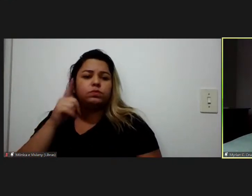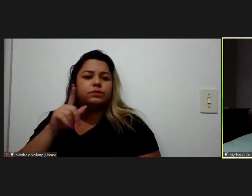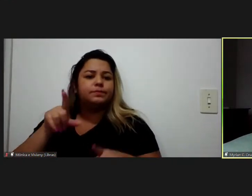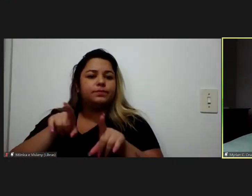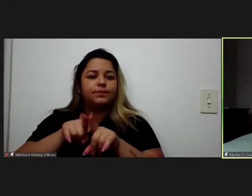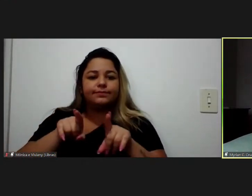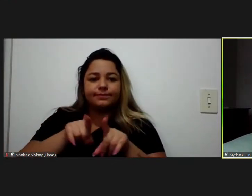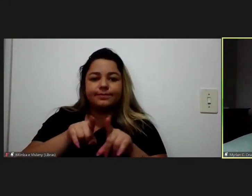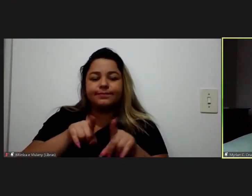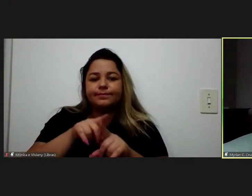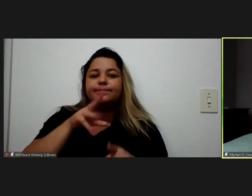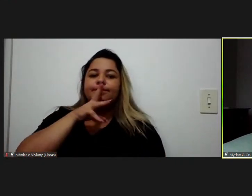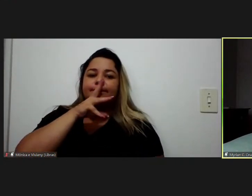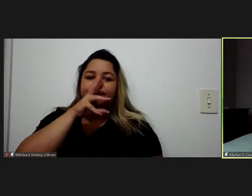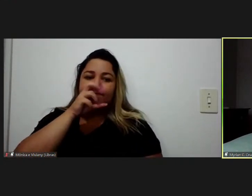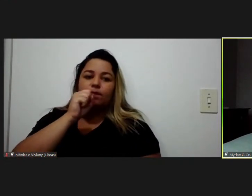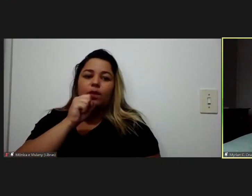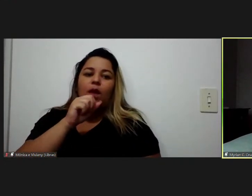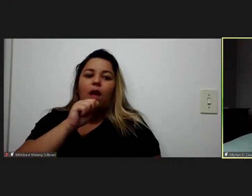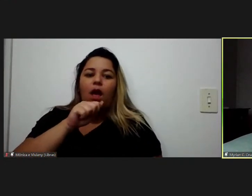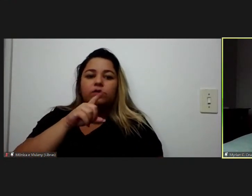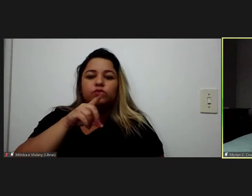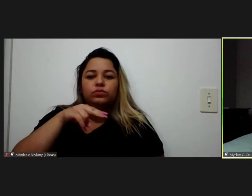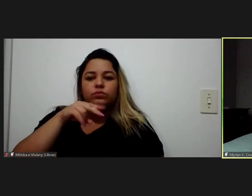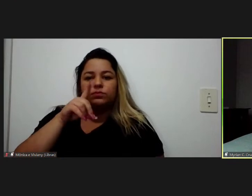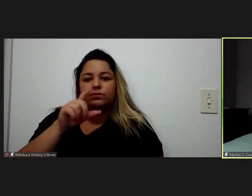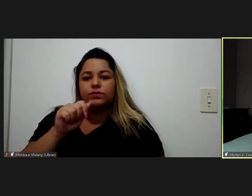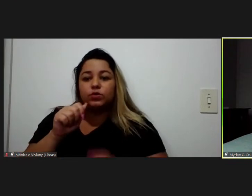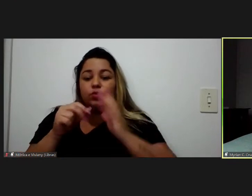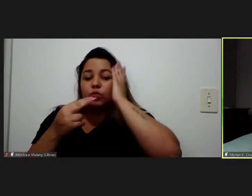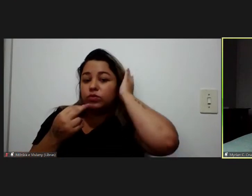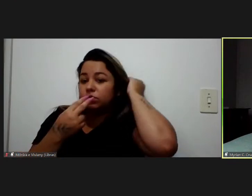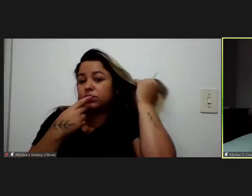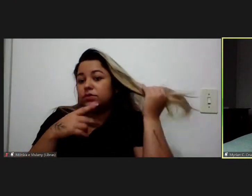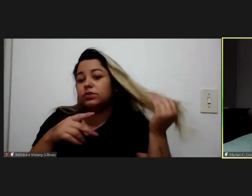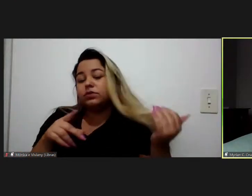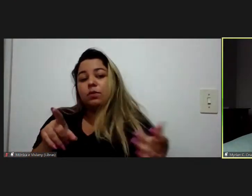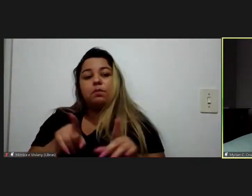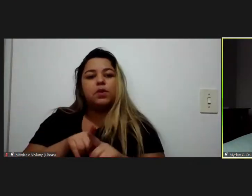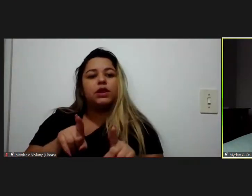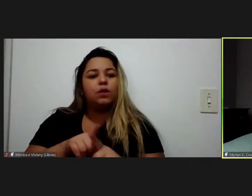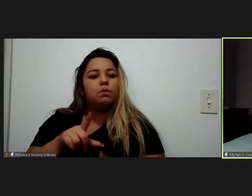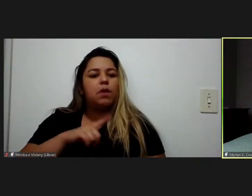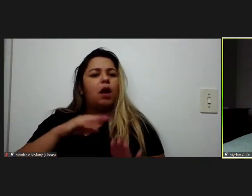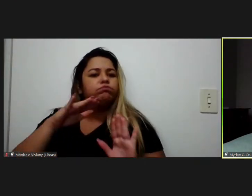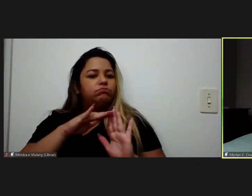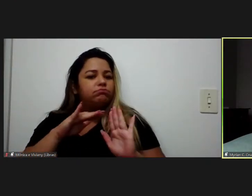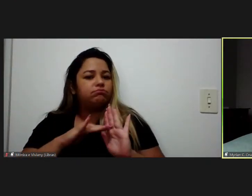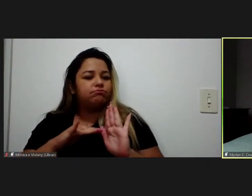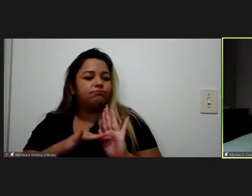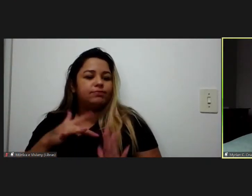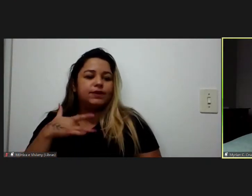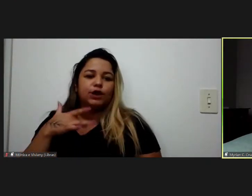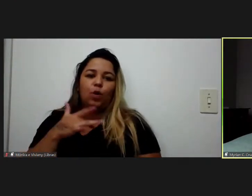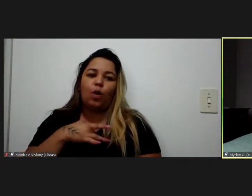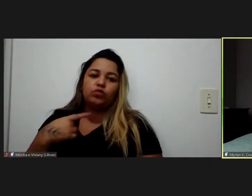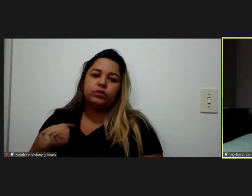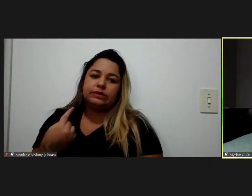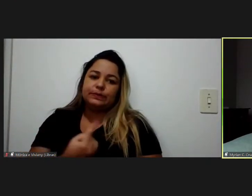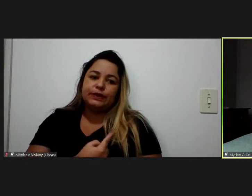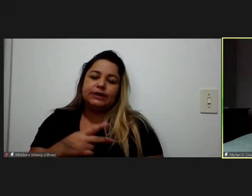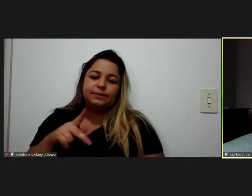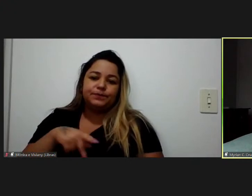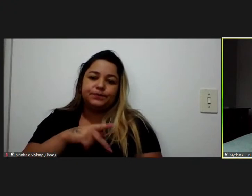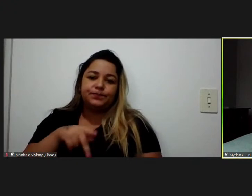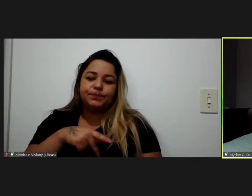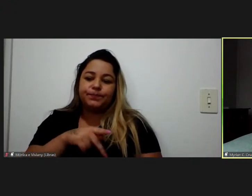a mark for the strengthening of the agenda for food and nutrition as an agenda for the